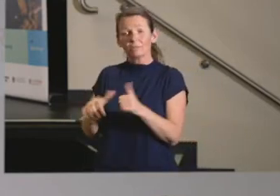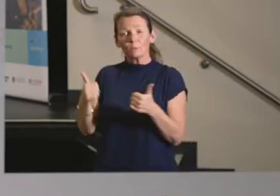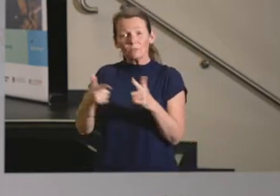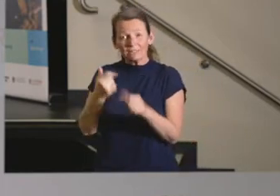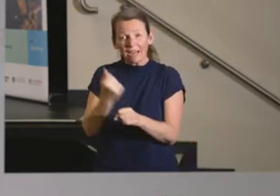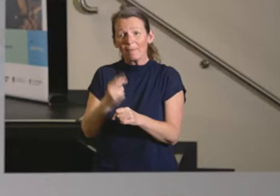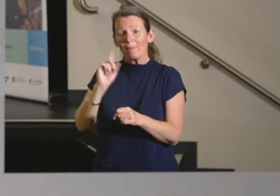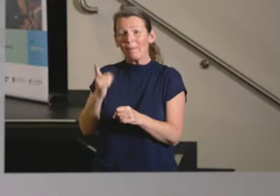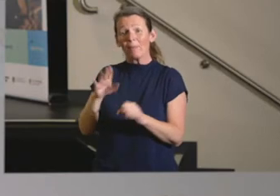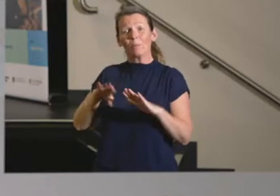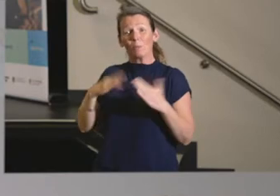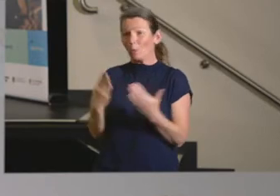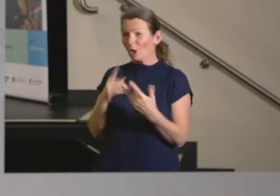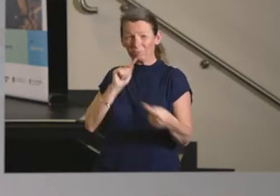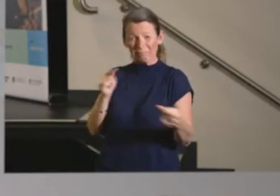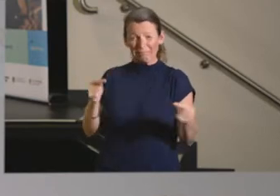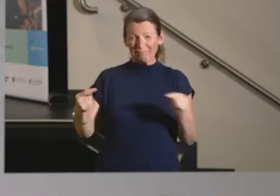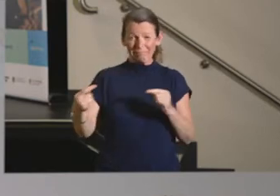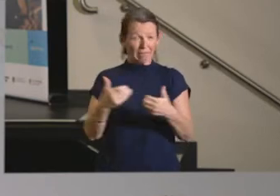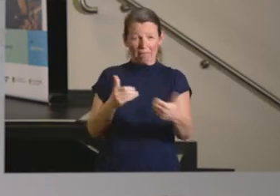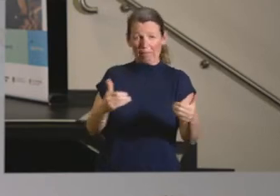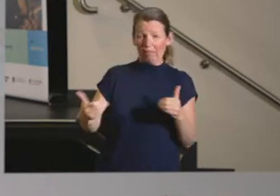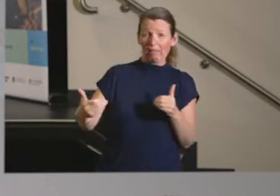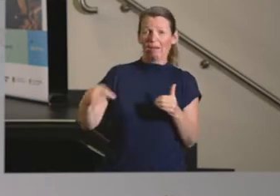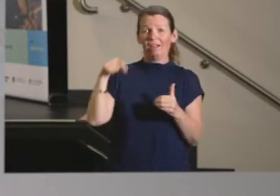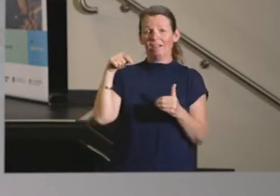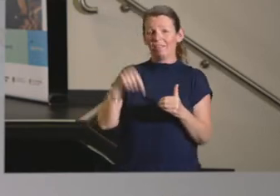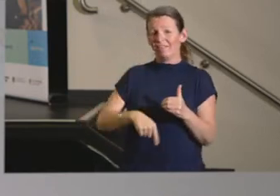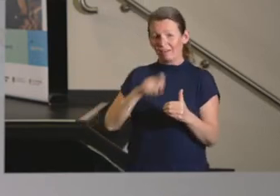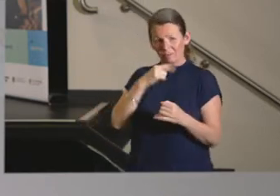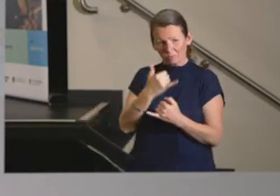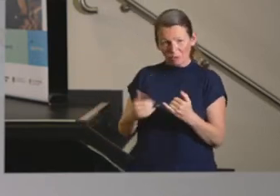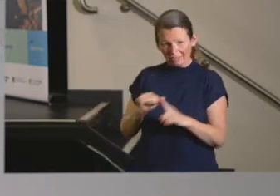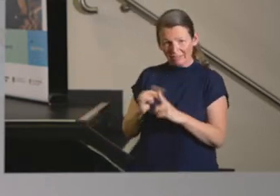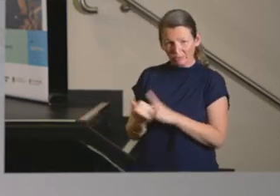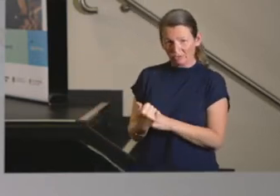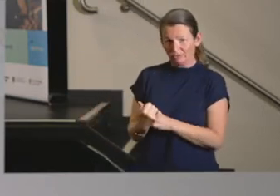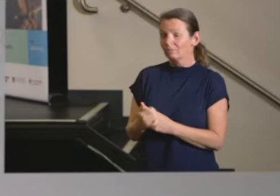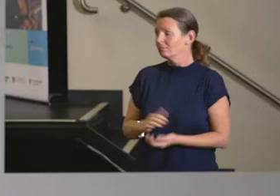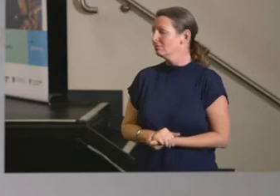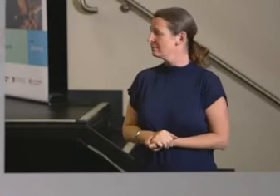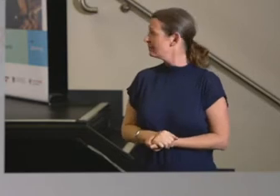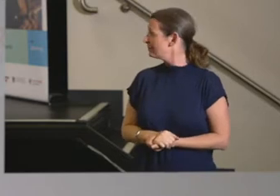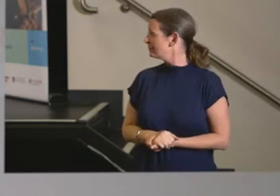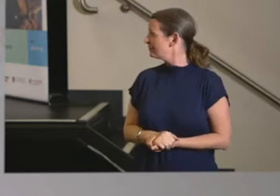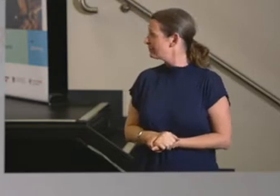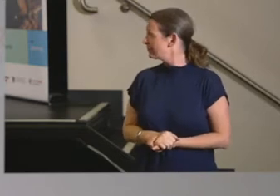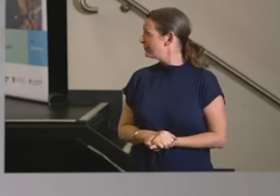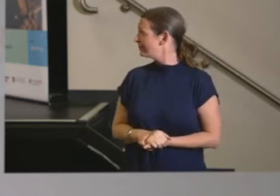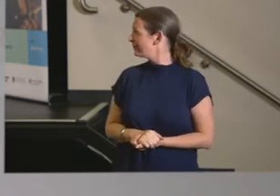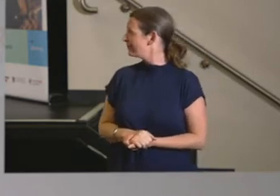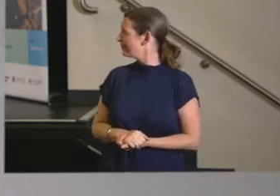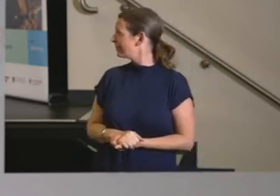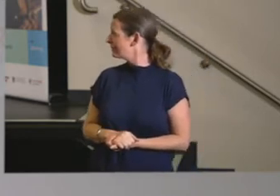a fragmented world exacerbates that whole entire situation. When you look at it, it's like